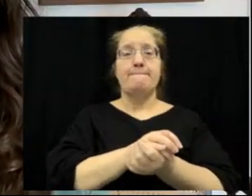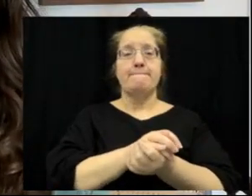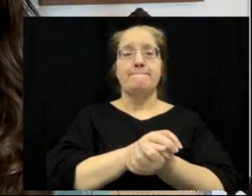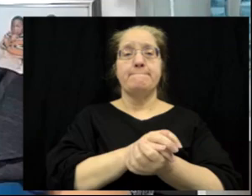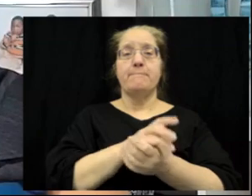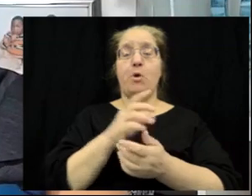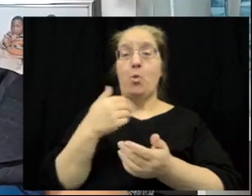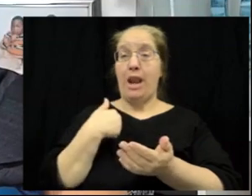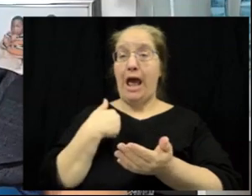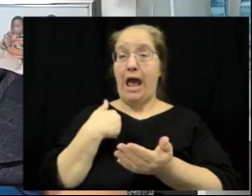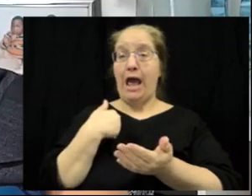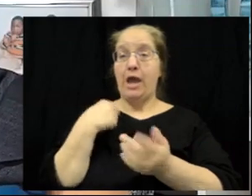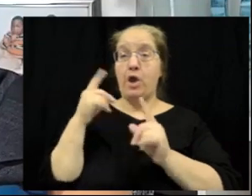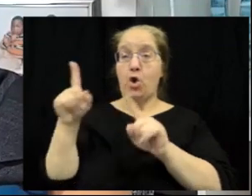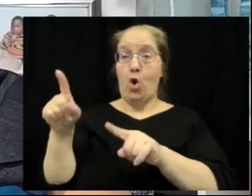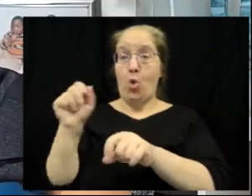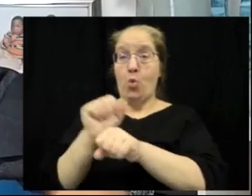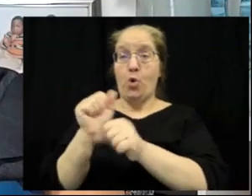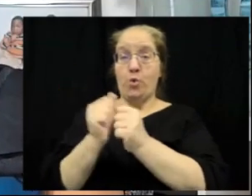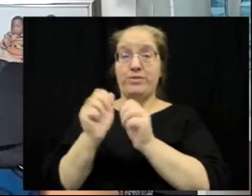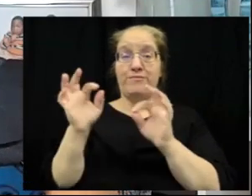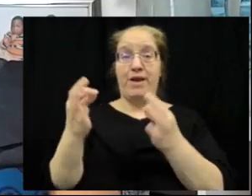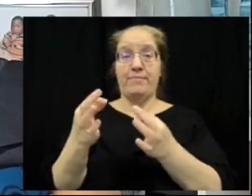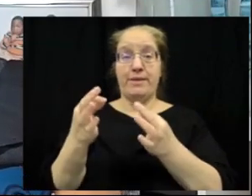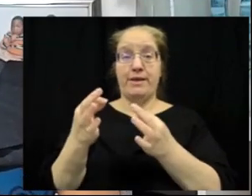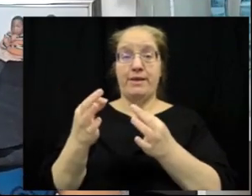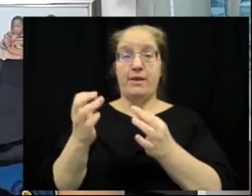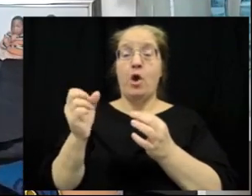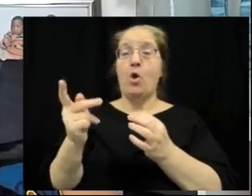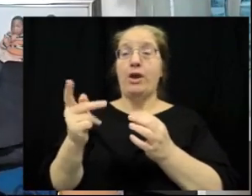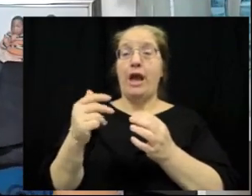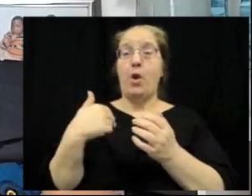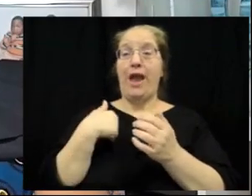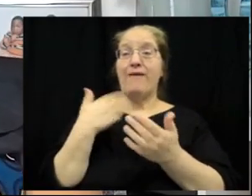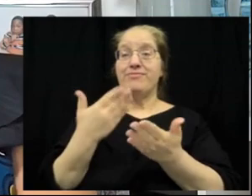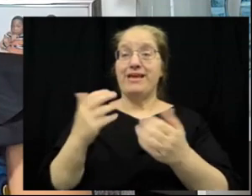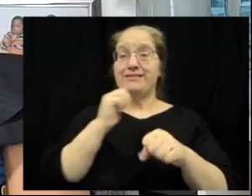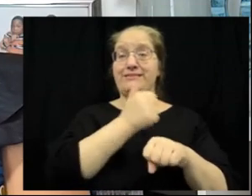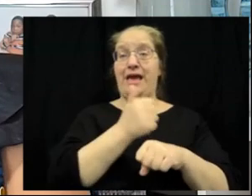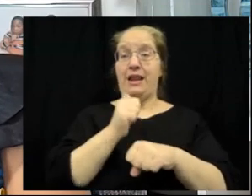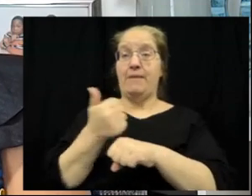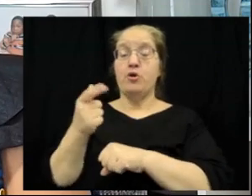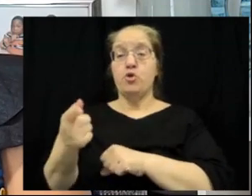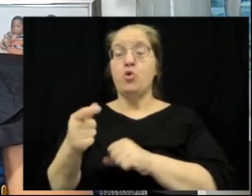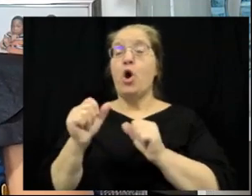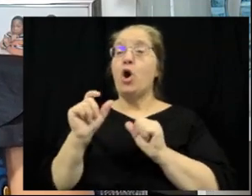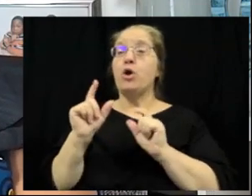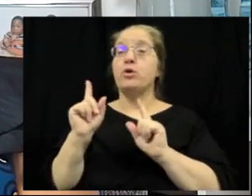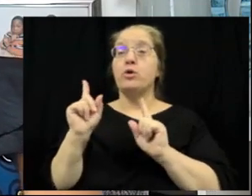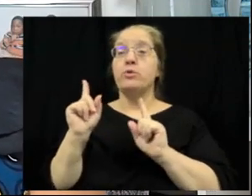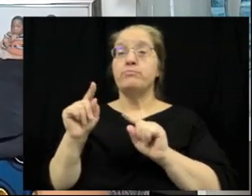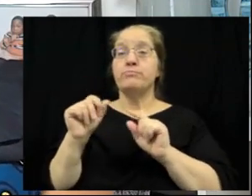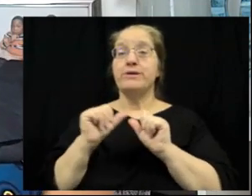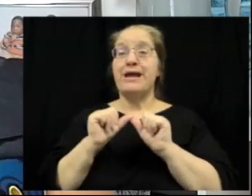I come in, I'm working with the family just to say, okay, we have these in place. You're going to remain consistent